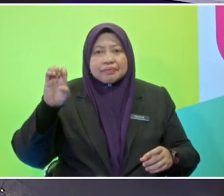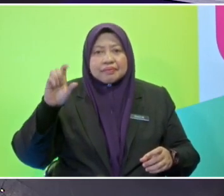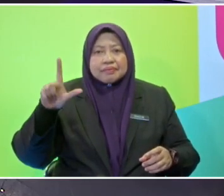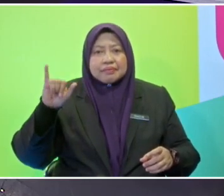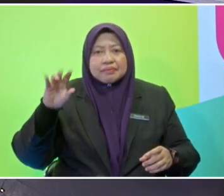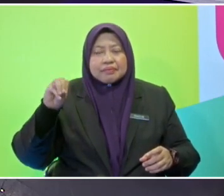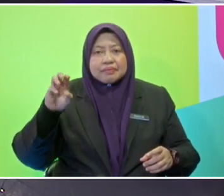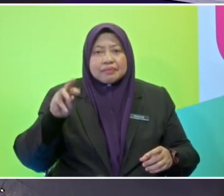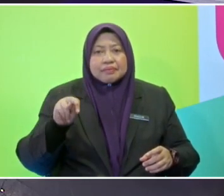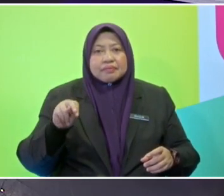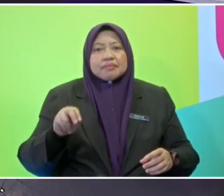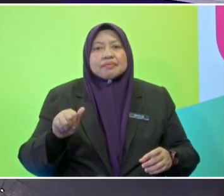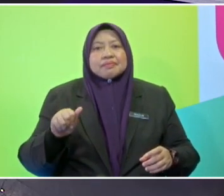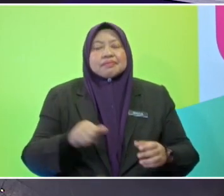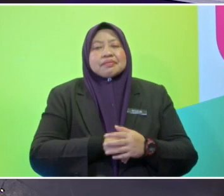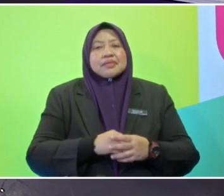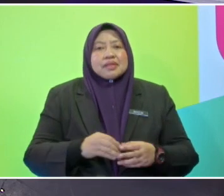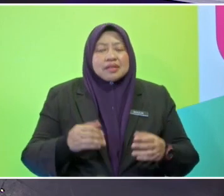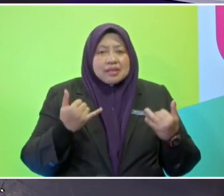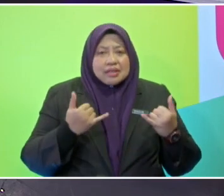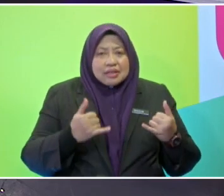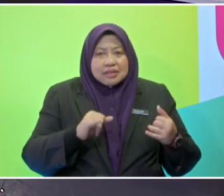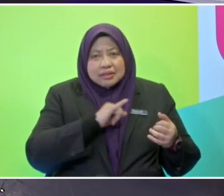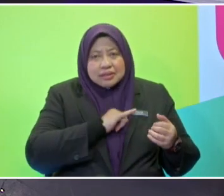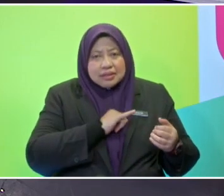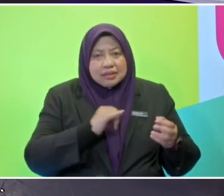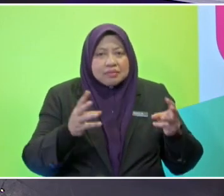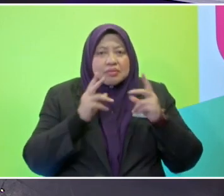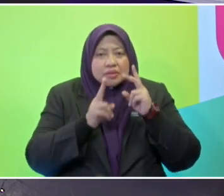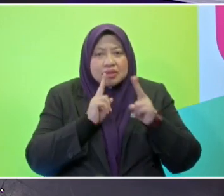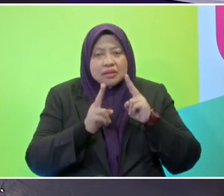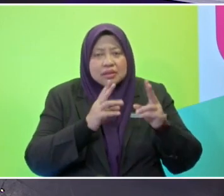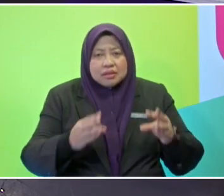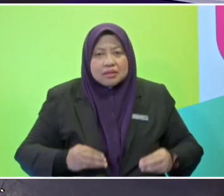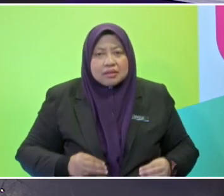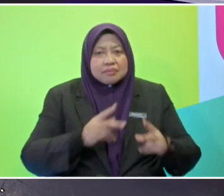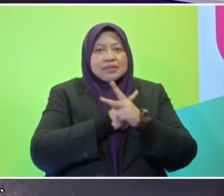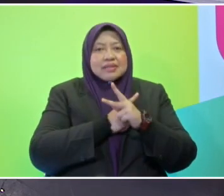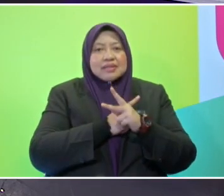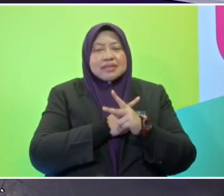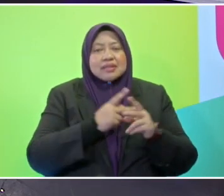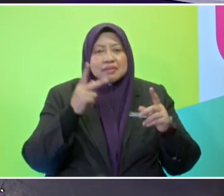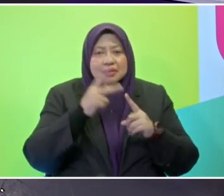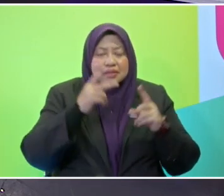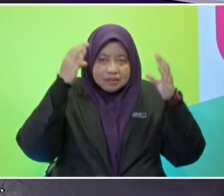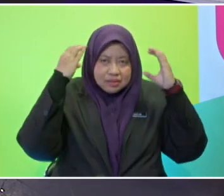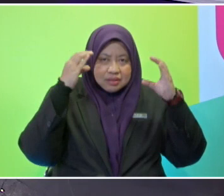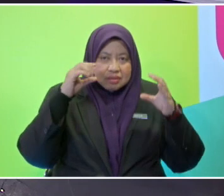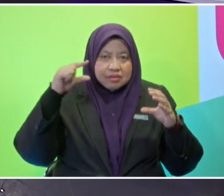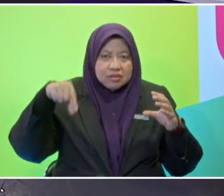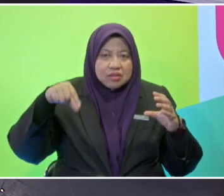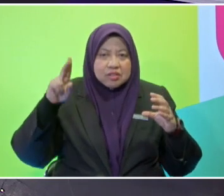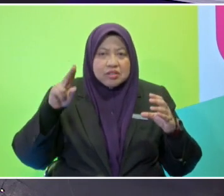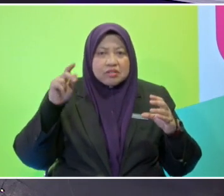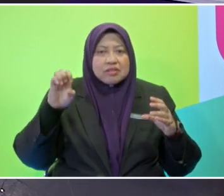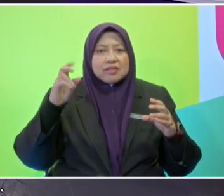this class, but I would like to thank Mr. Quack for teaching us today Science ELP and also our sign language interpreter. Till we meet again, Assalamualaikum and